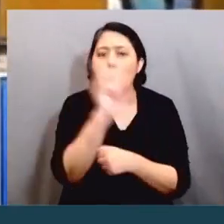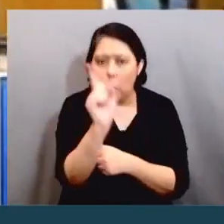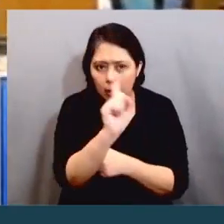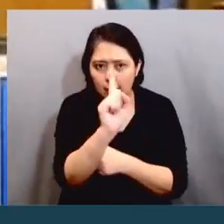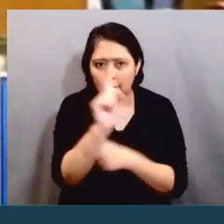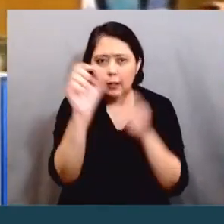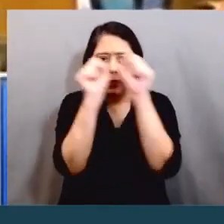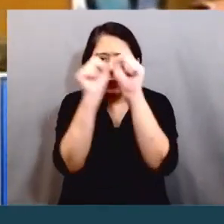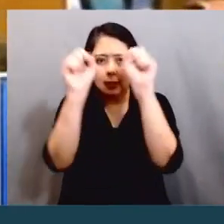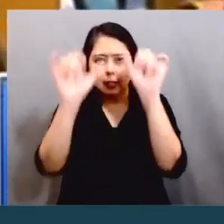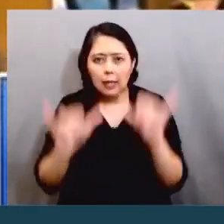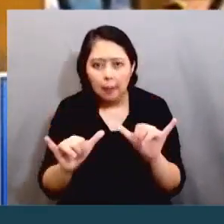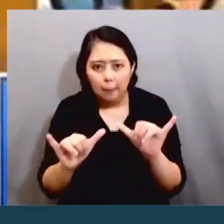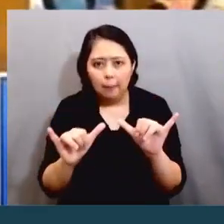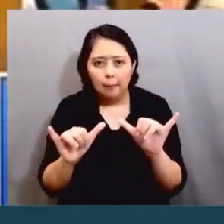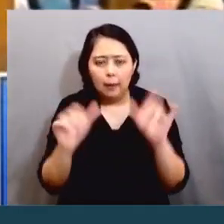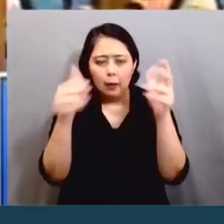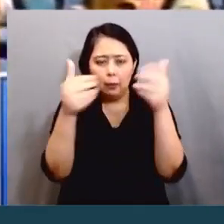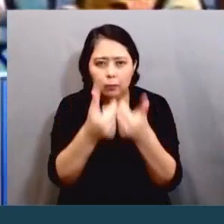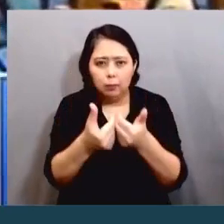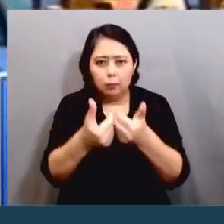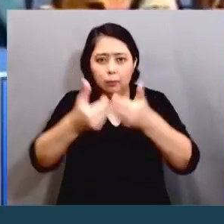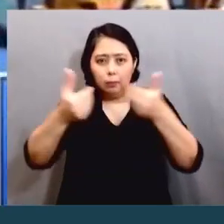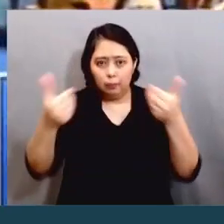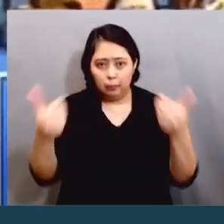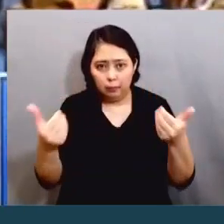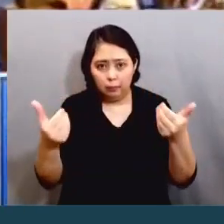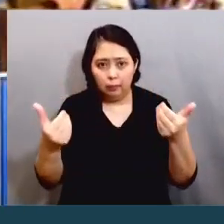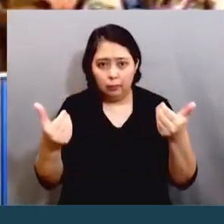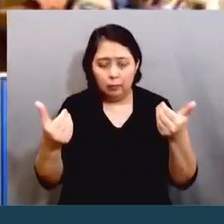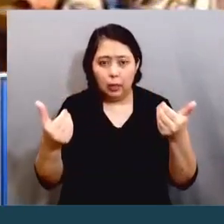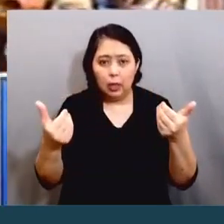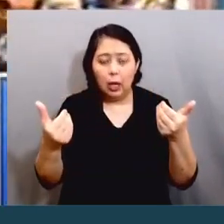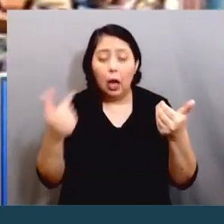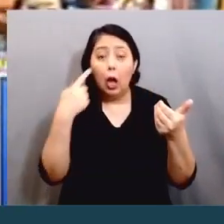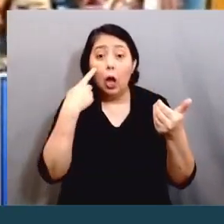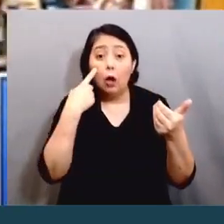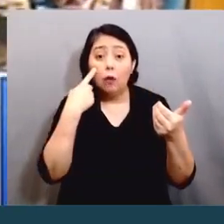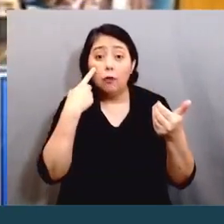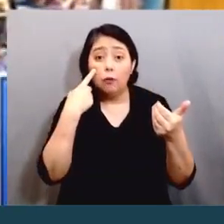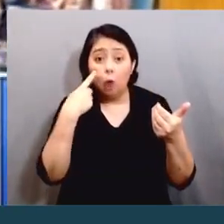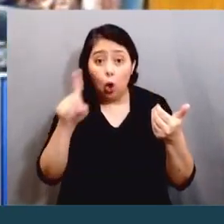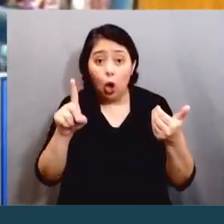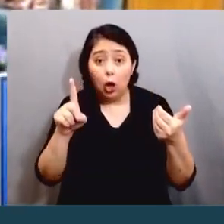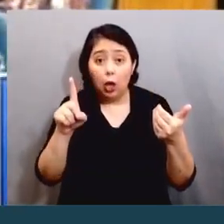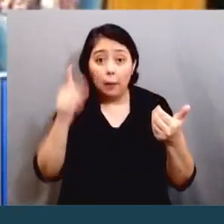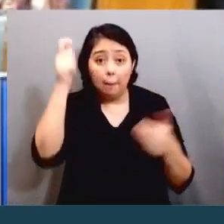retirement and pension of military and uniformed personnel to maintain